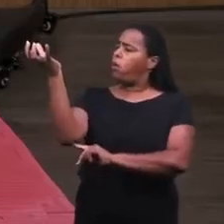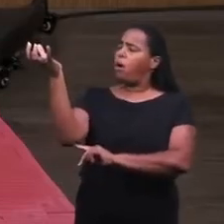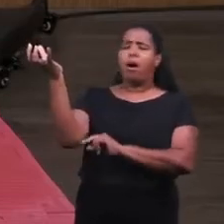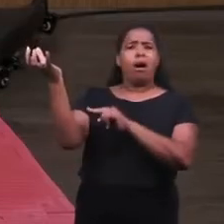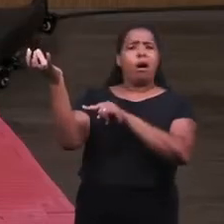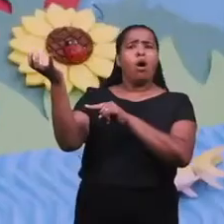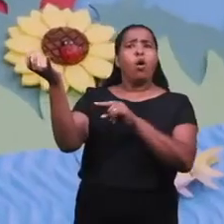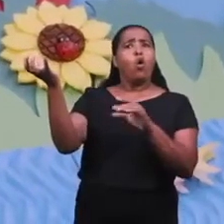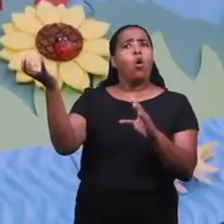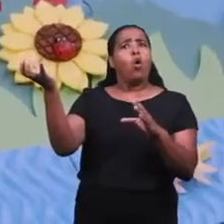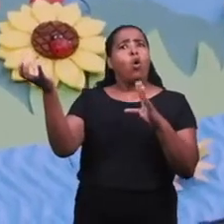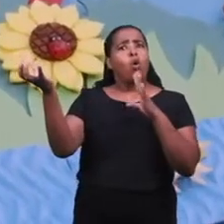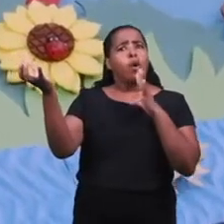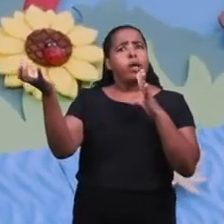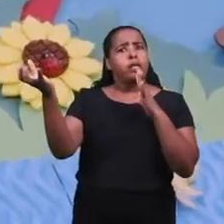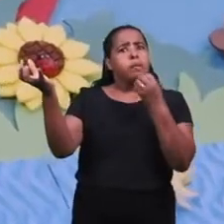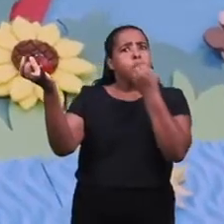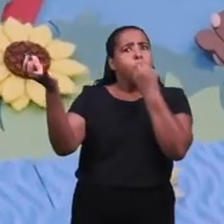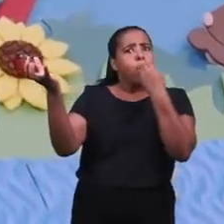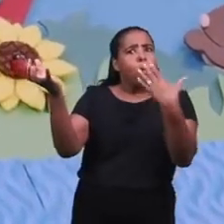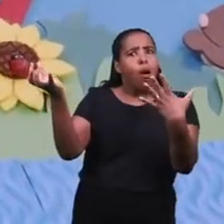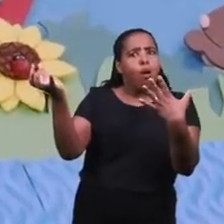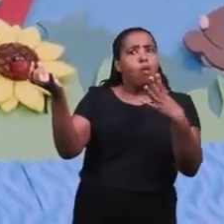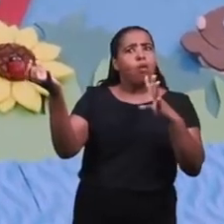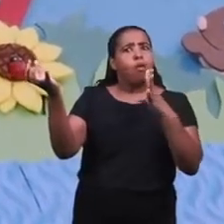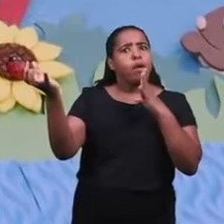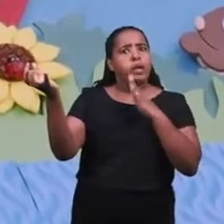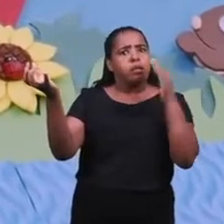the tree of the knowledge of the good and bad.